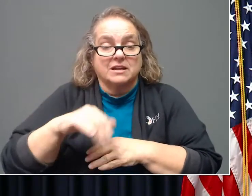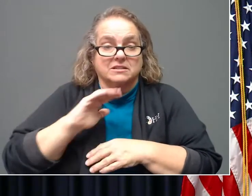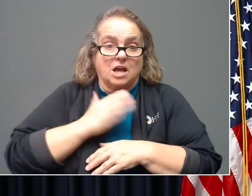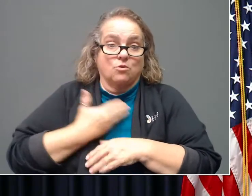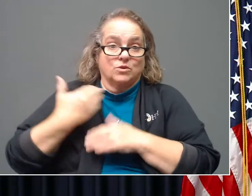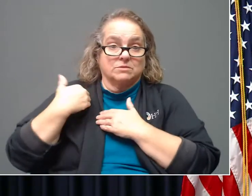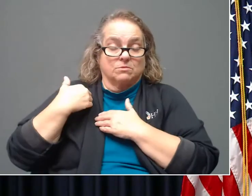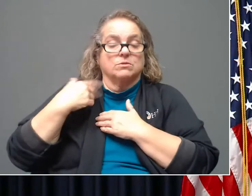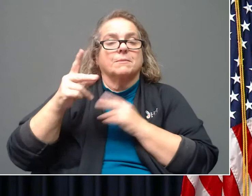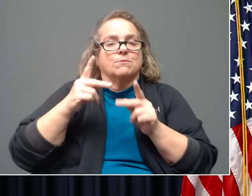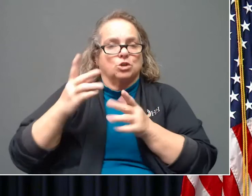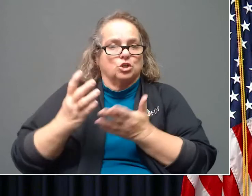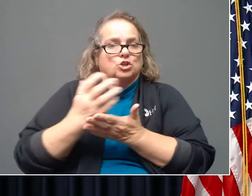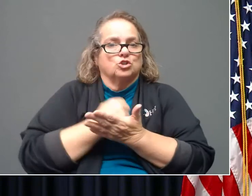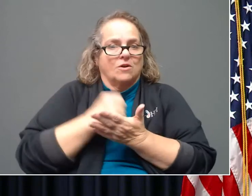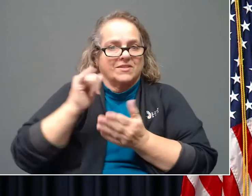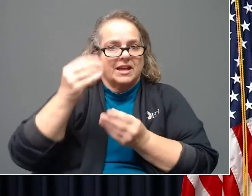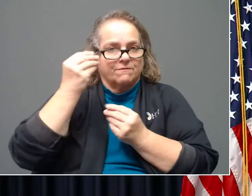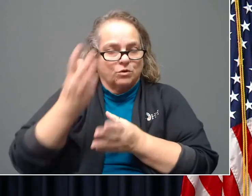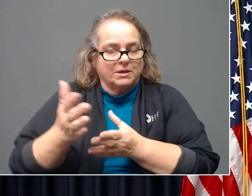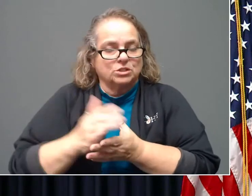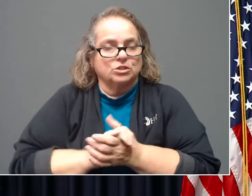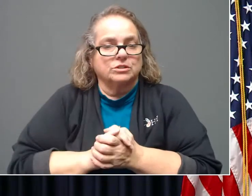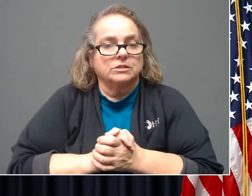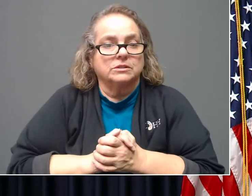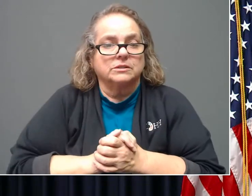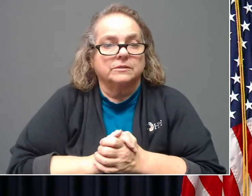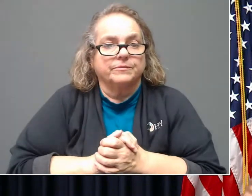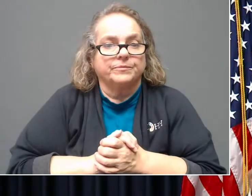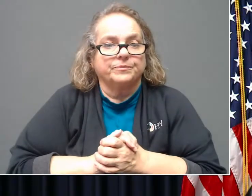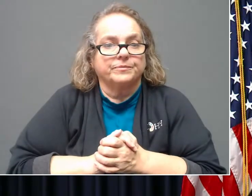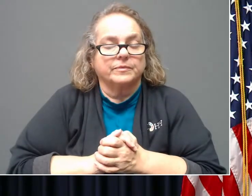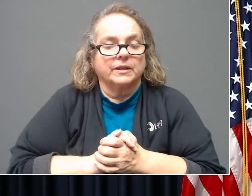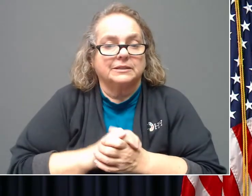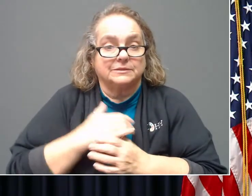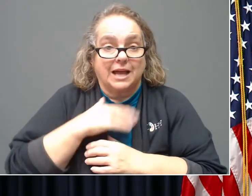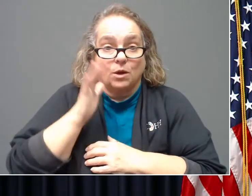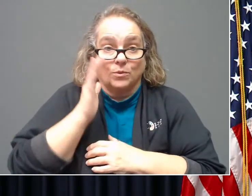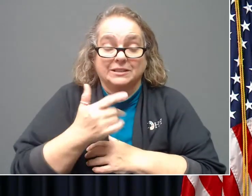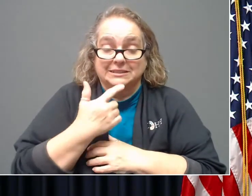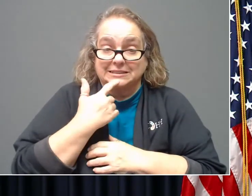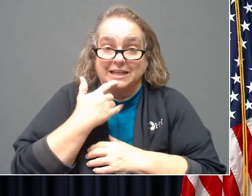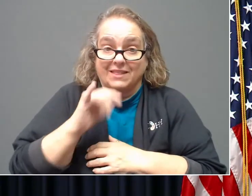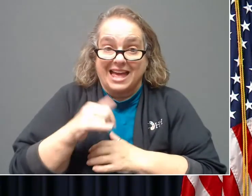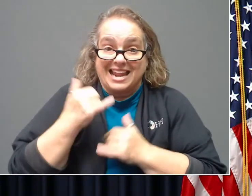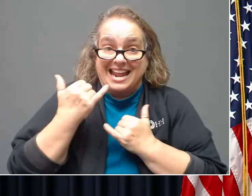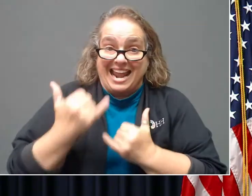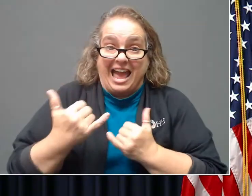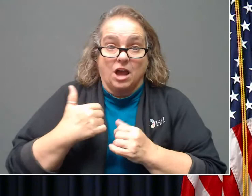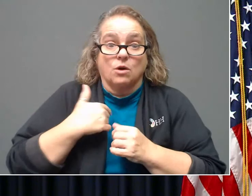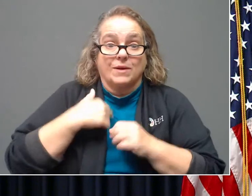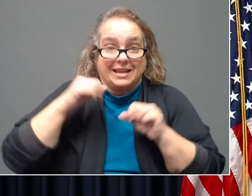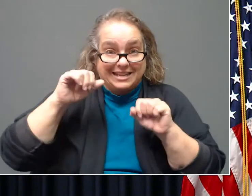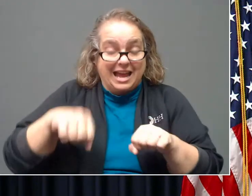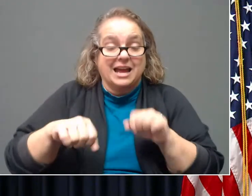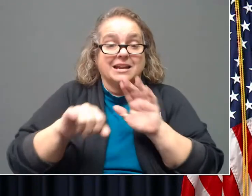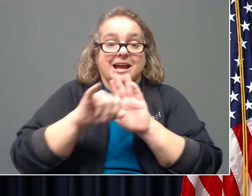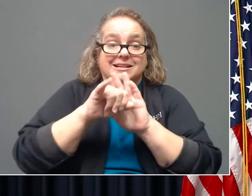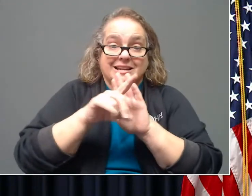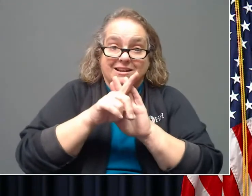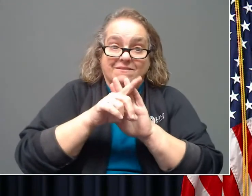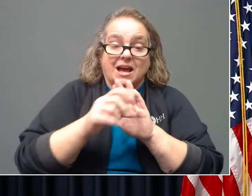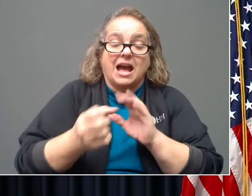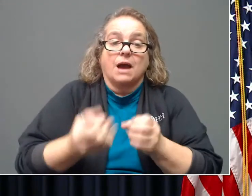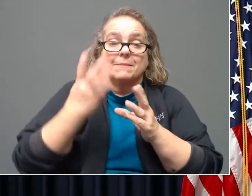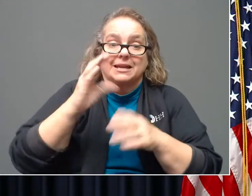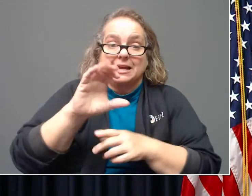deserve that information. Again, I will say that now we can identify total claims, how many of